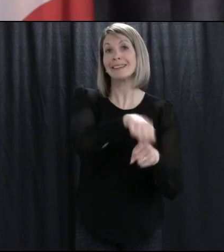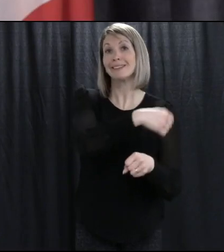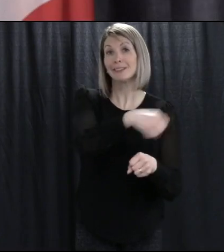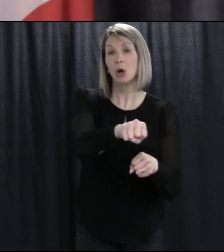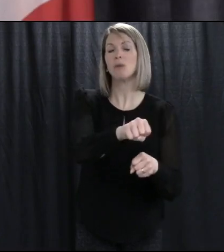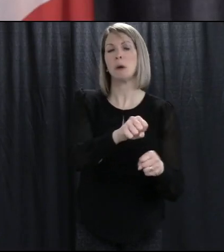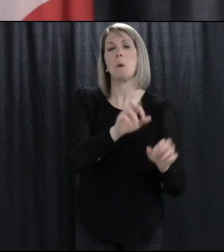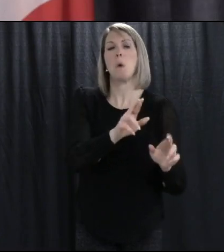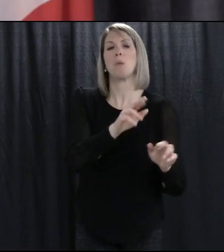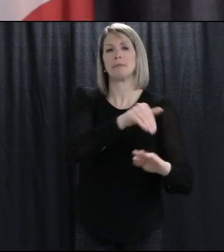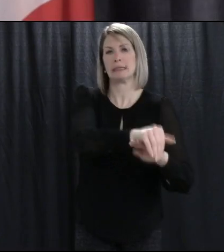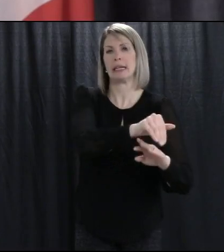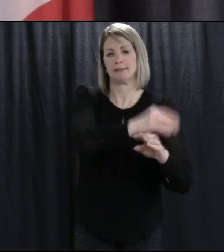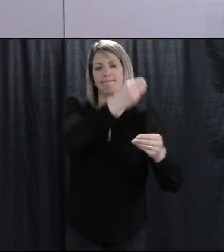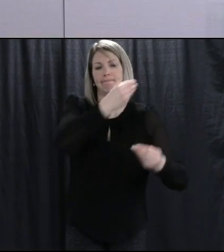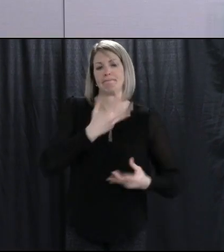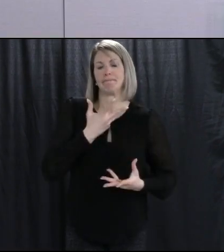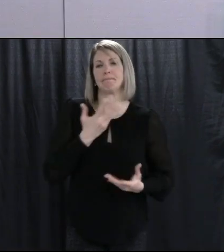times,